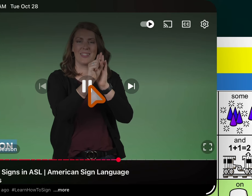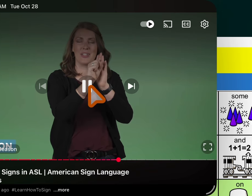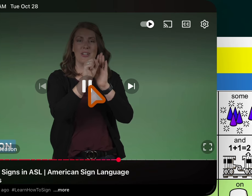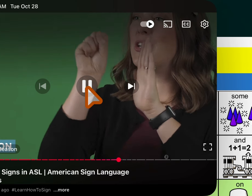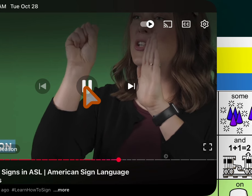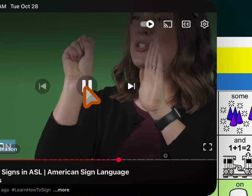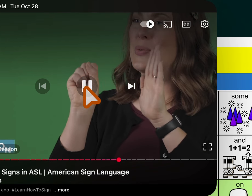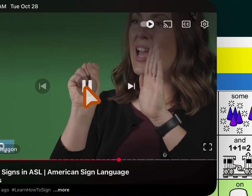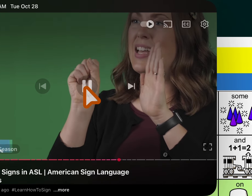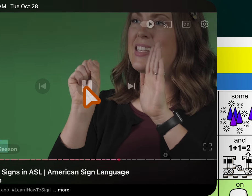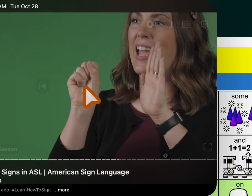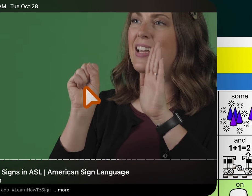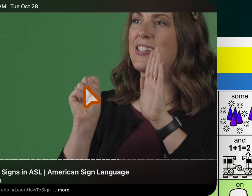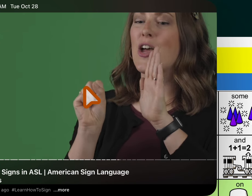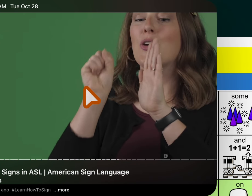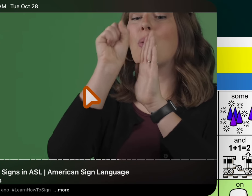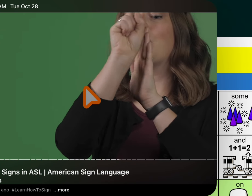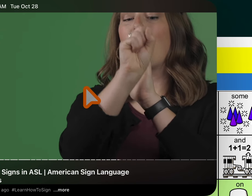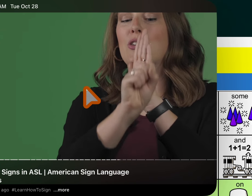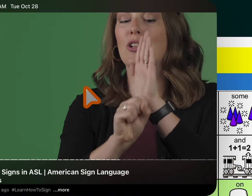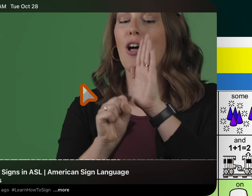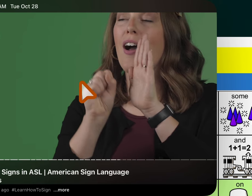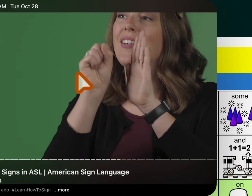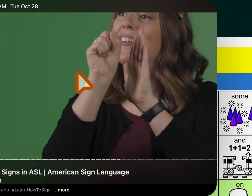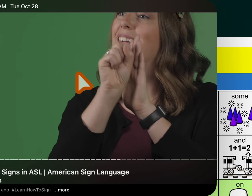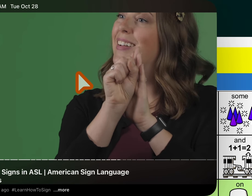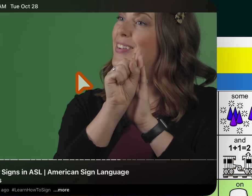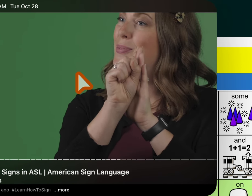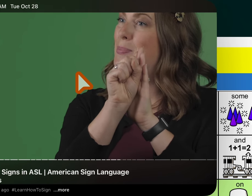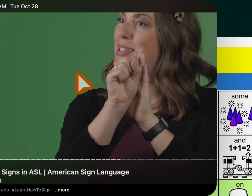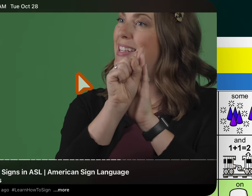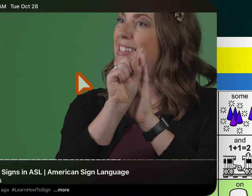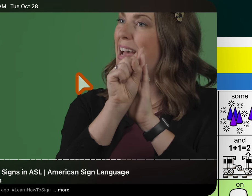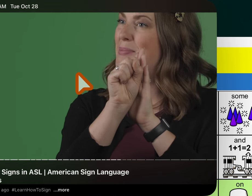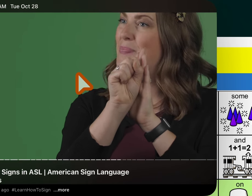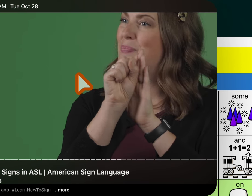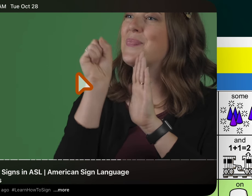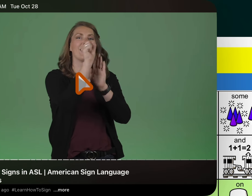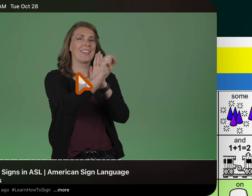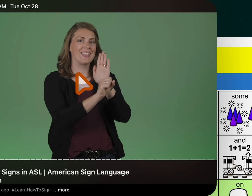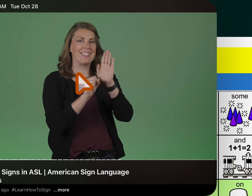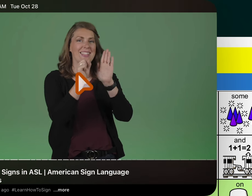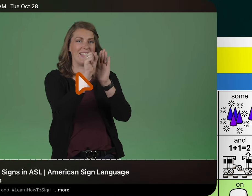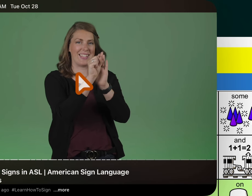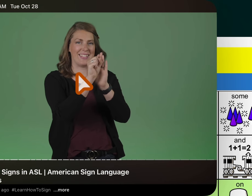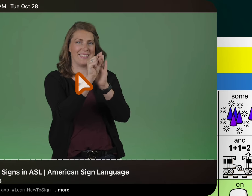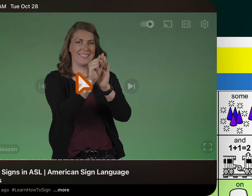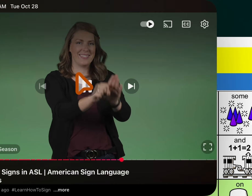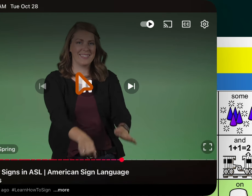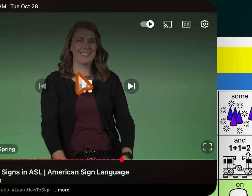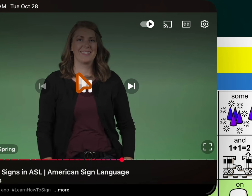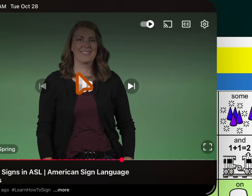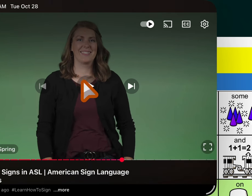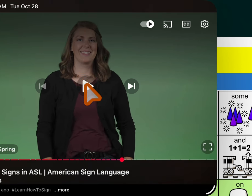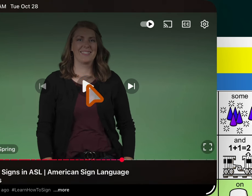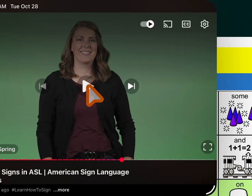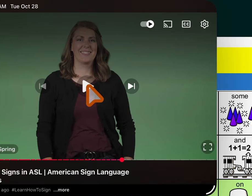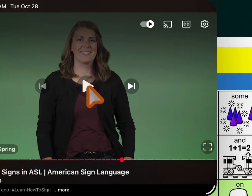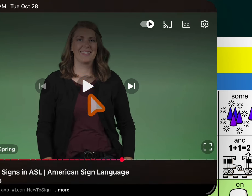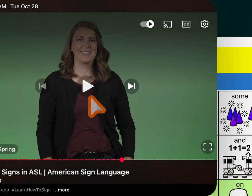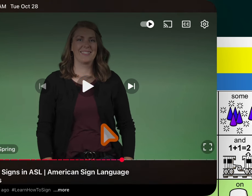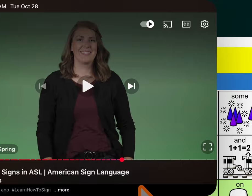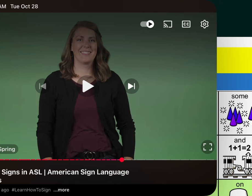season. You do an S hand going around a clock, representing time. Season.